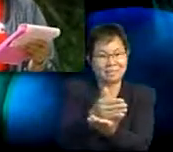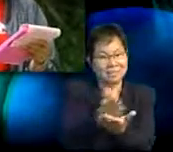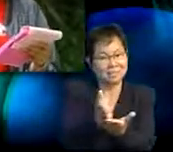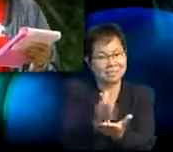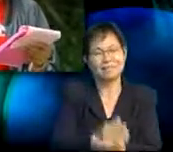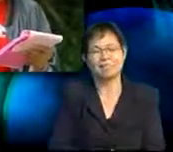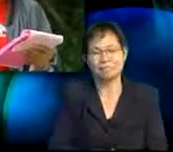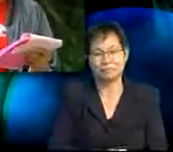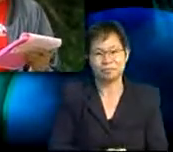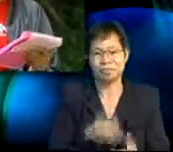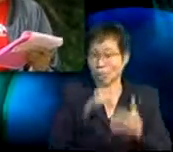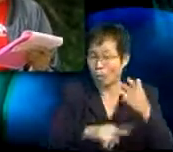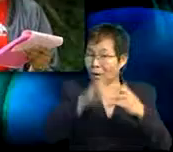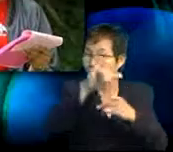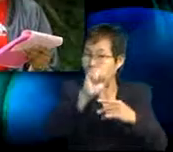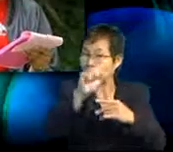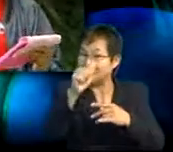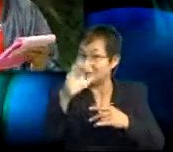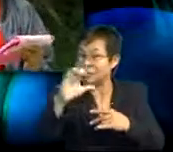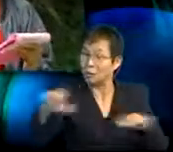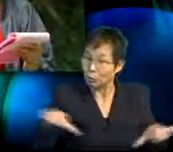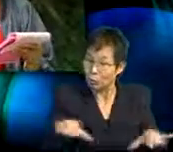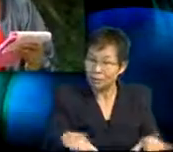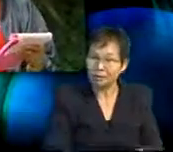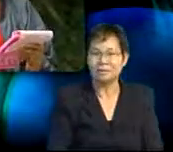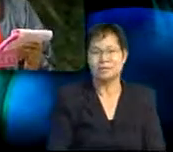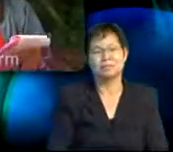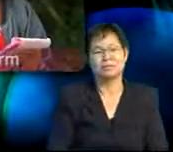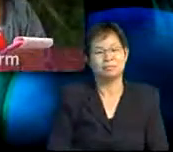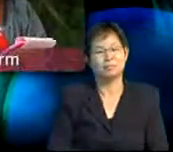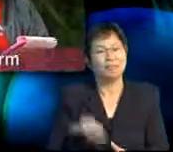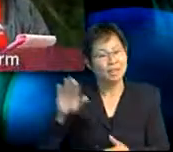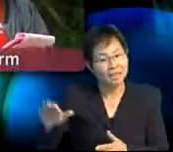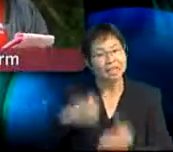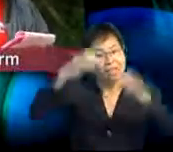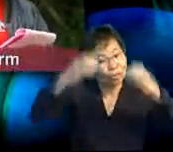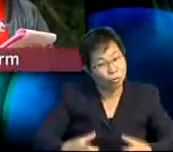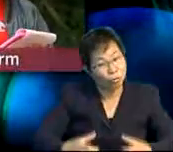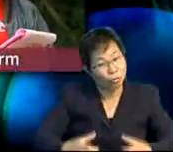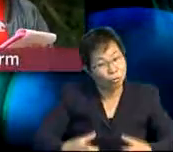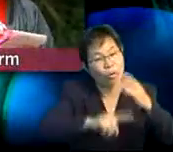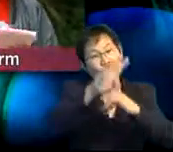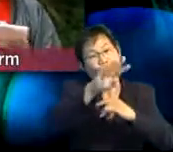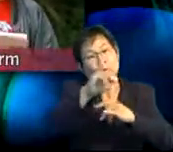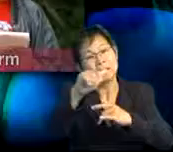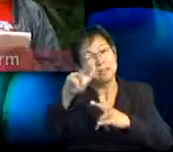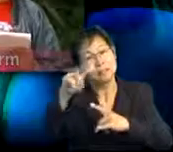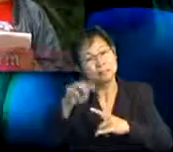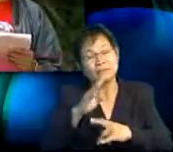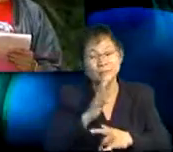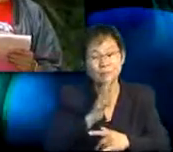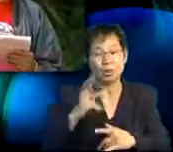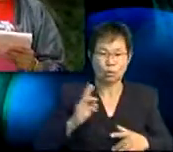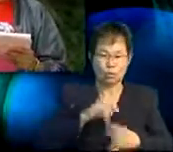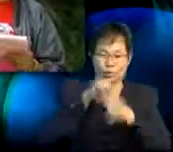So, what was Isaac doing? That's right. He was confirming what William said. When we